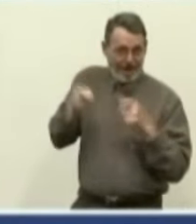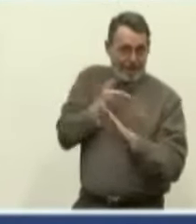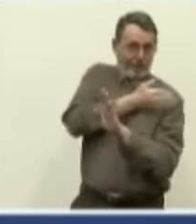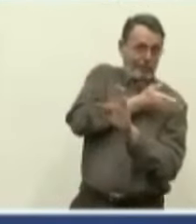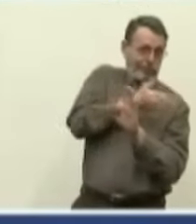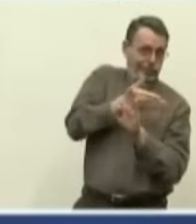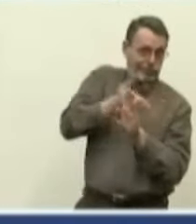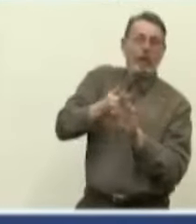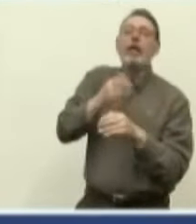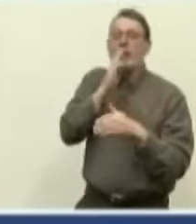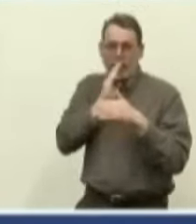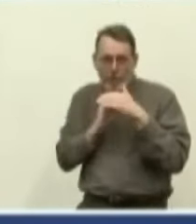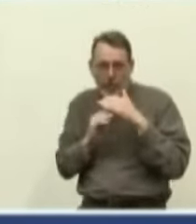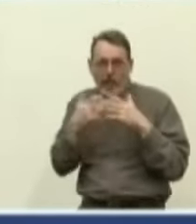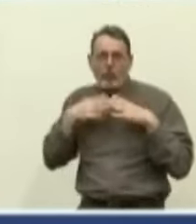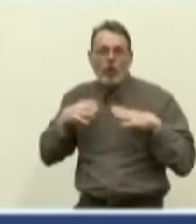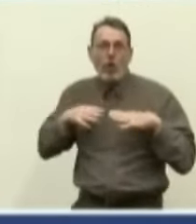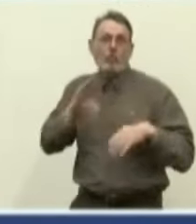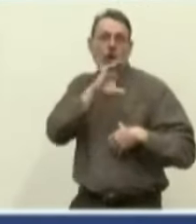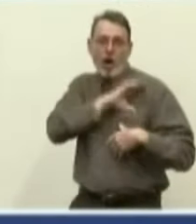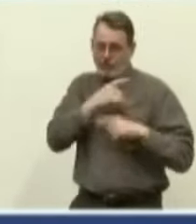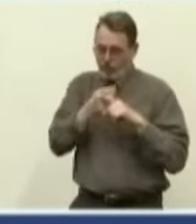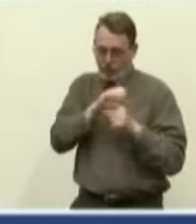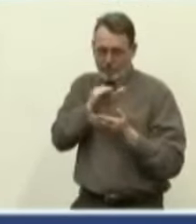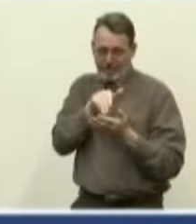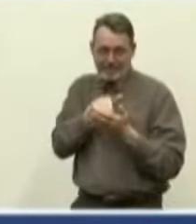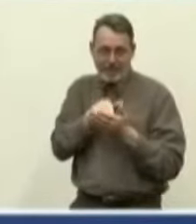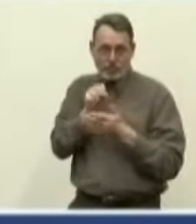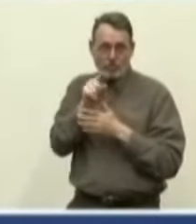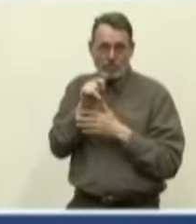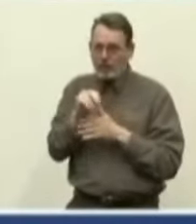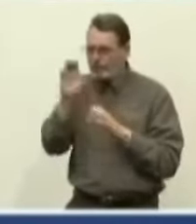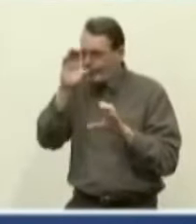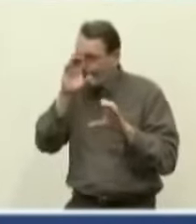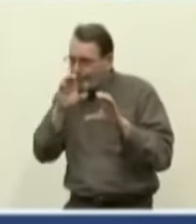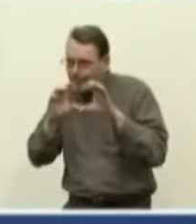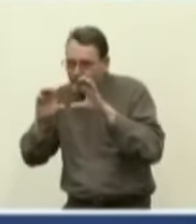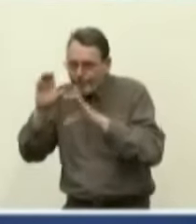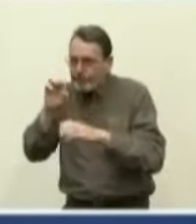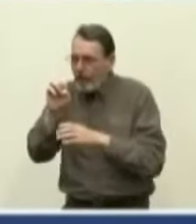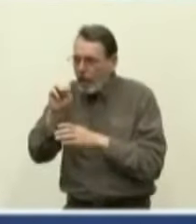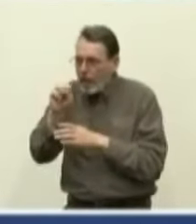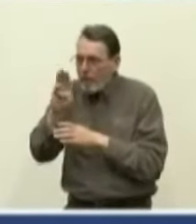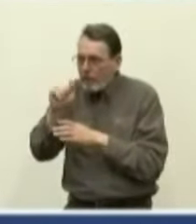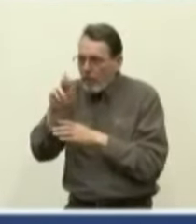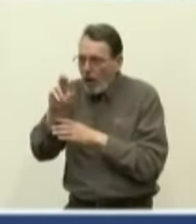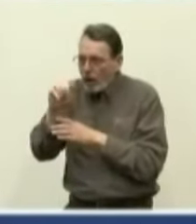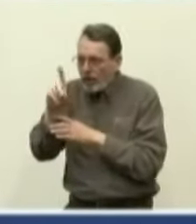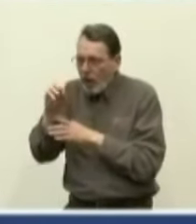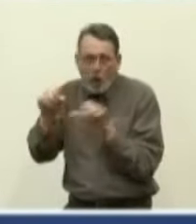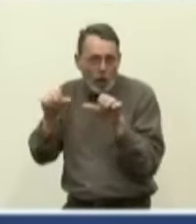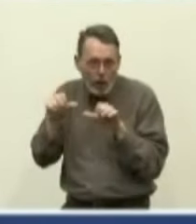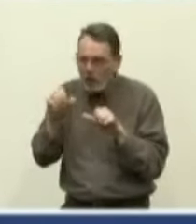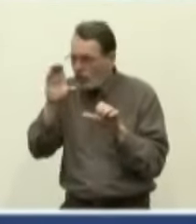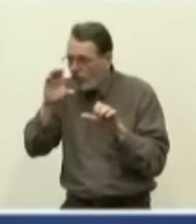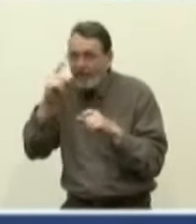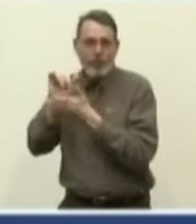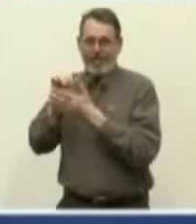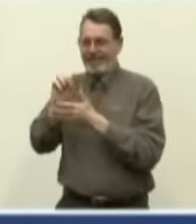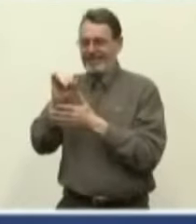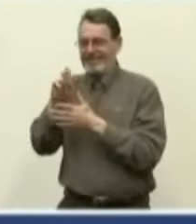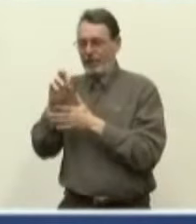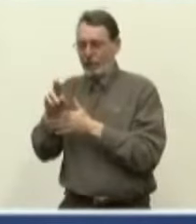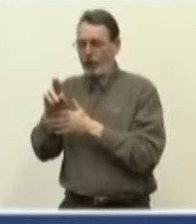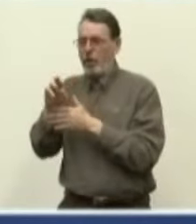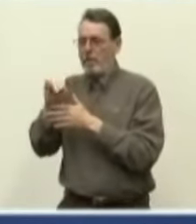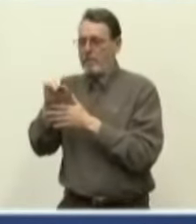Central Station began searching the Embarcadero area for the silver Mitsubishi. At approximately 12:35 p.m.,